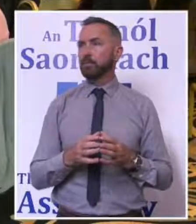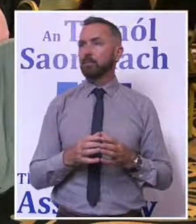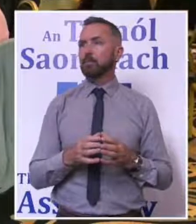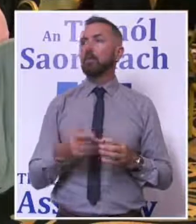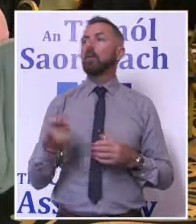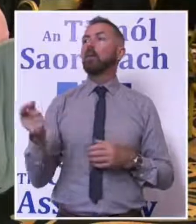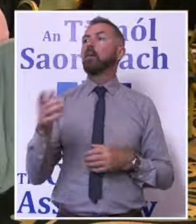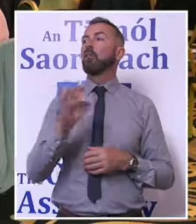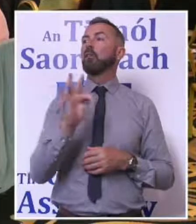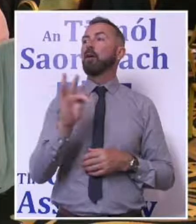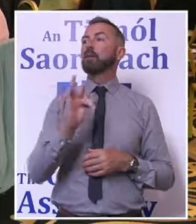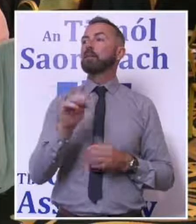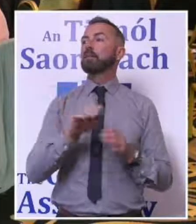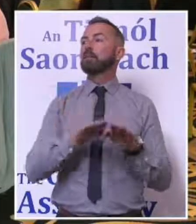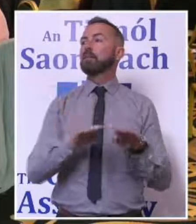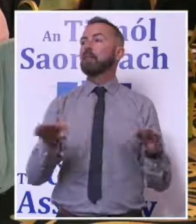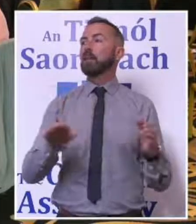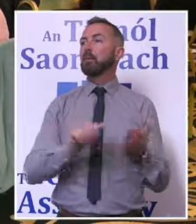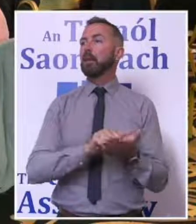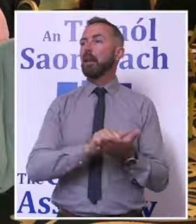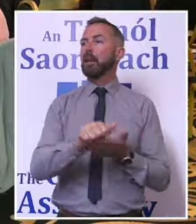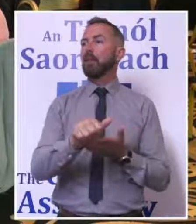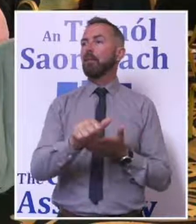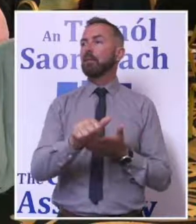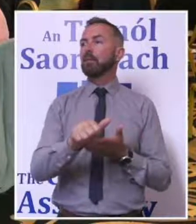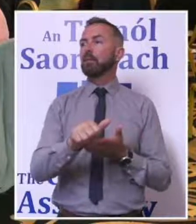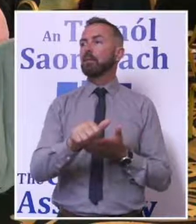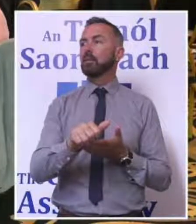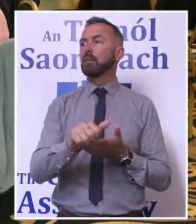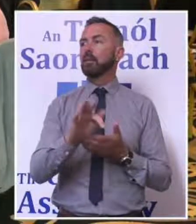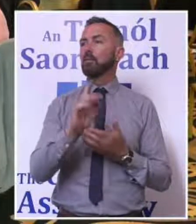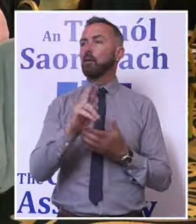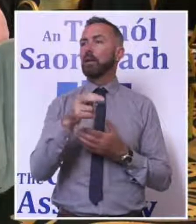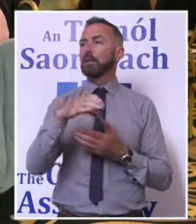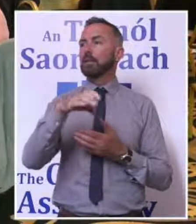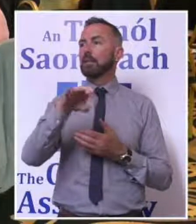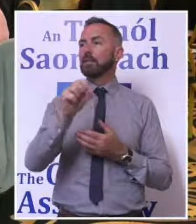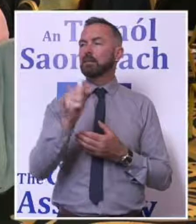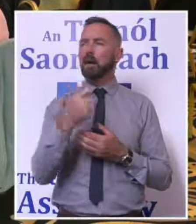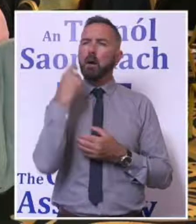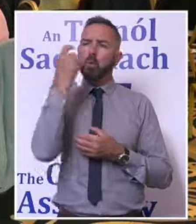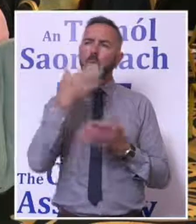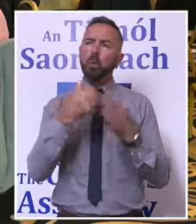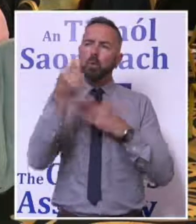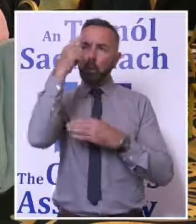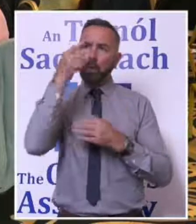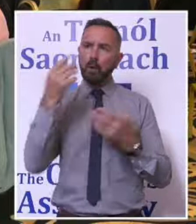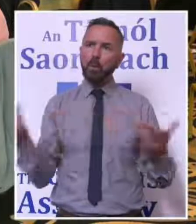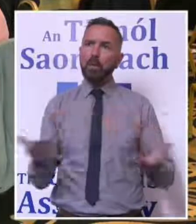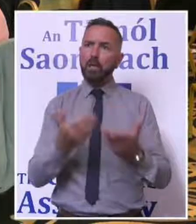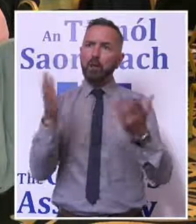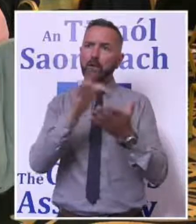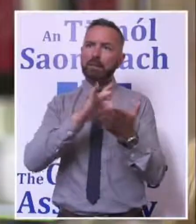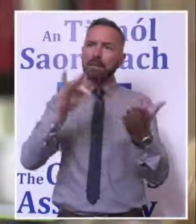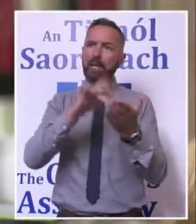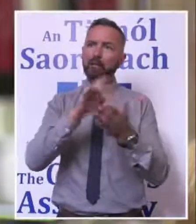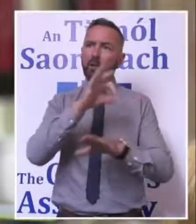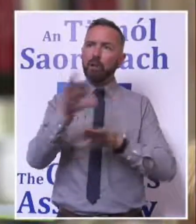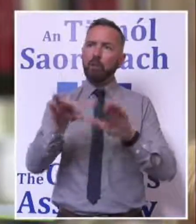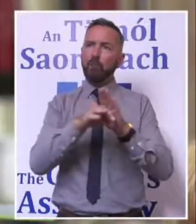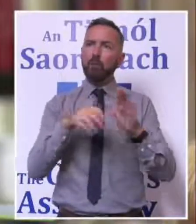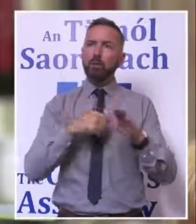Francis, I'm just wondering, what do you think would encourage central government to devolve functions and budget?